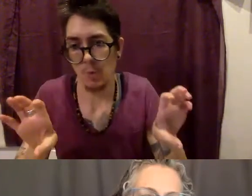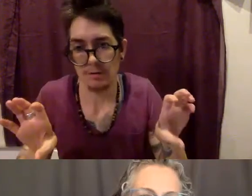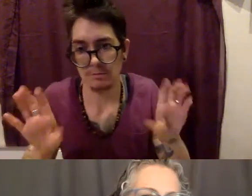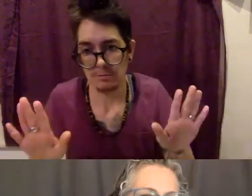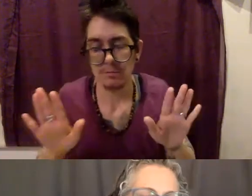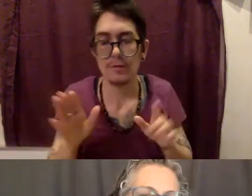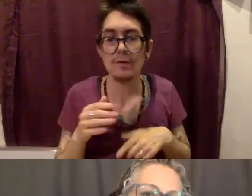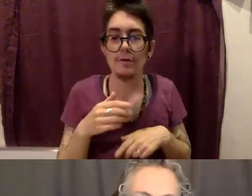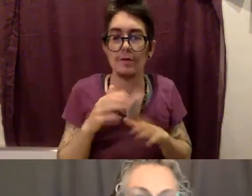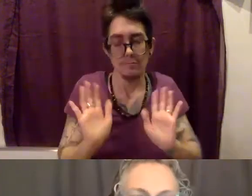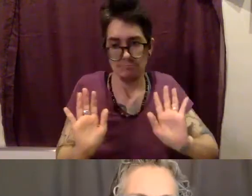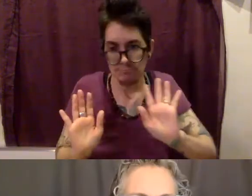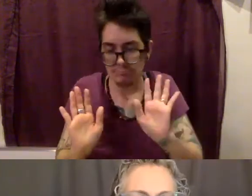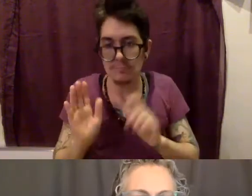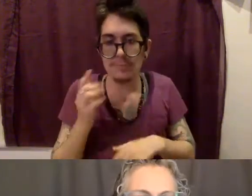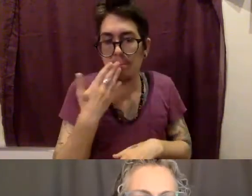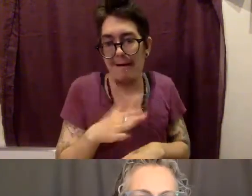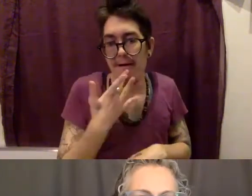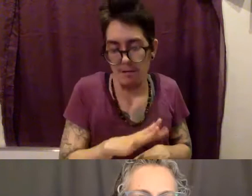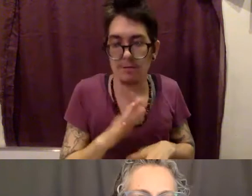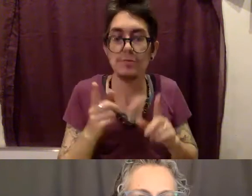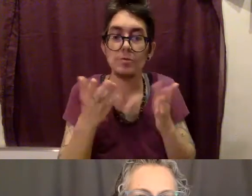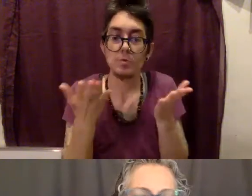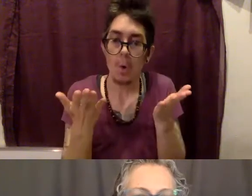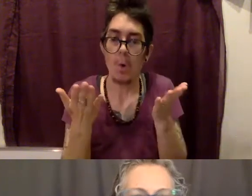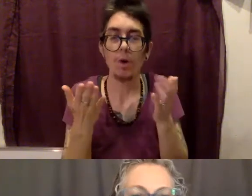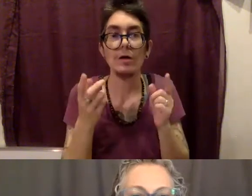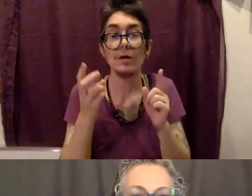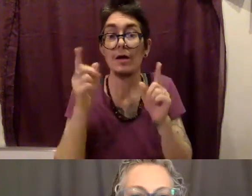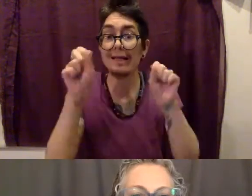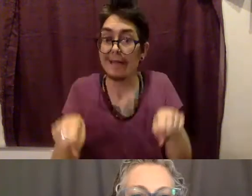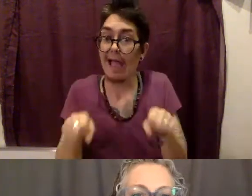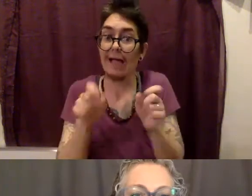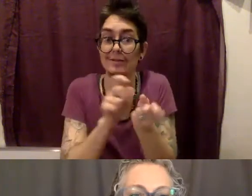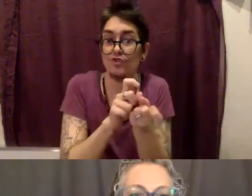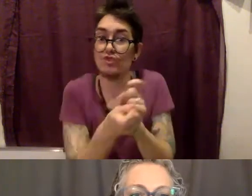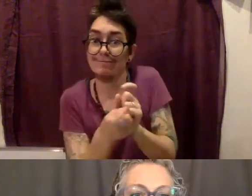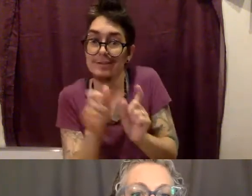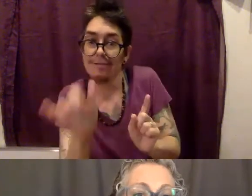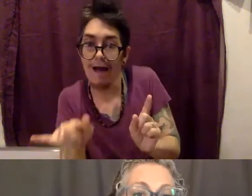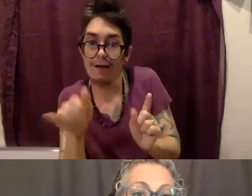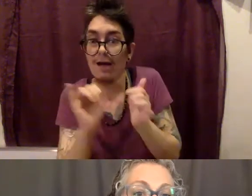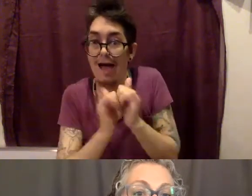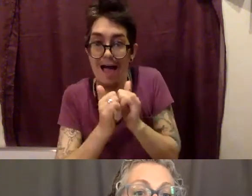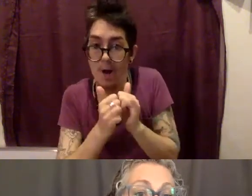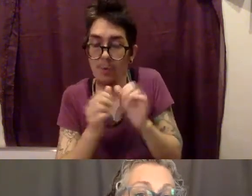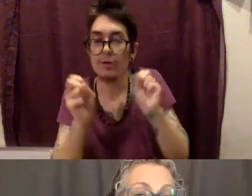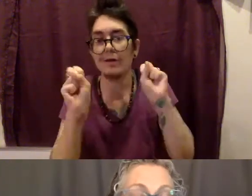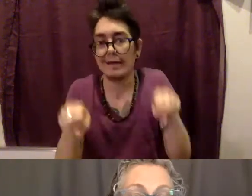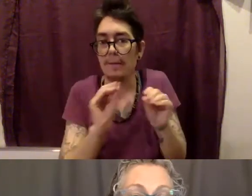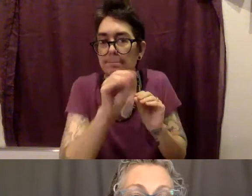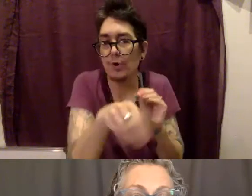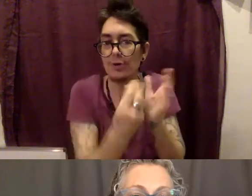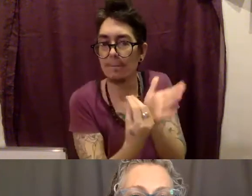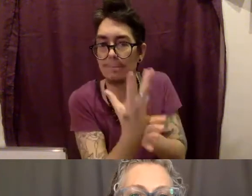So they say, you want to avoid that. And that's considered bad luck. So you can change or